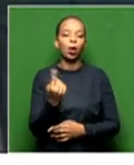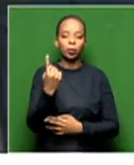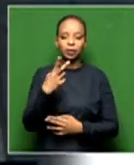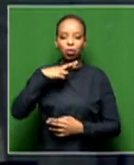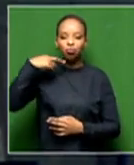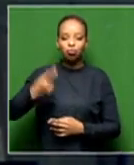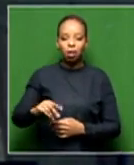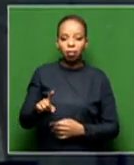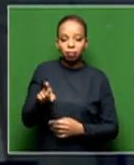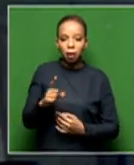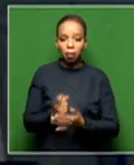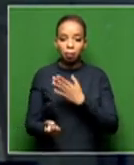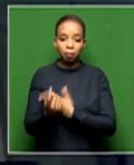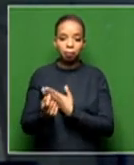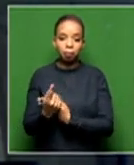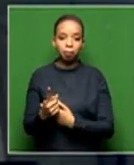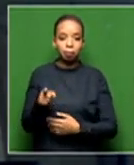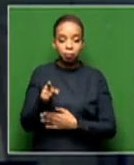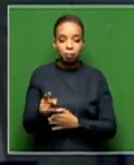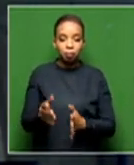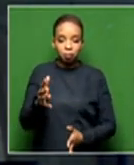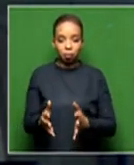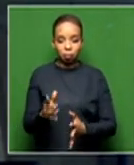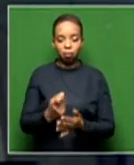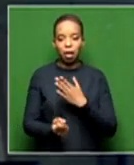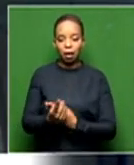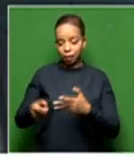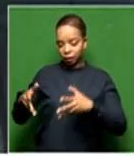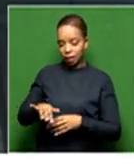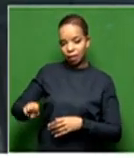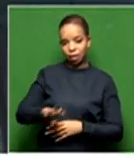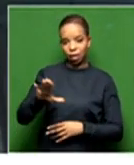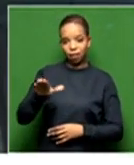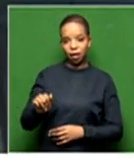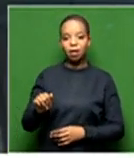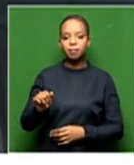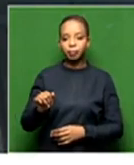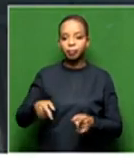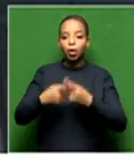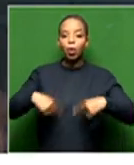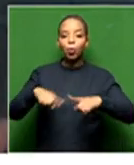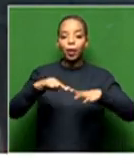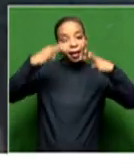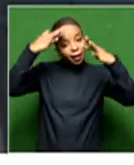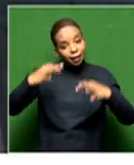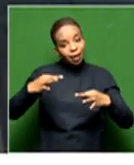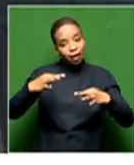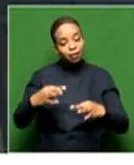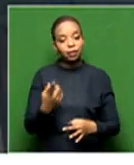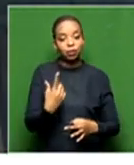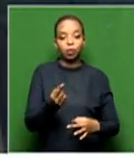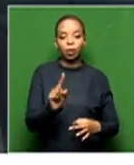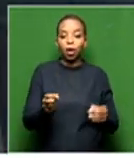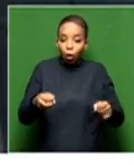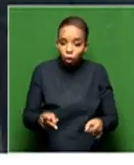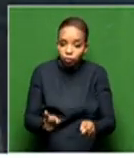real B2B artificial intelligence summit in South Africa, and we have decided to give the